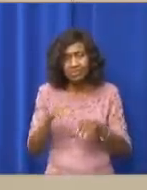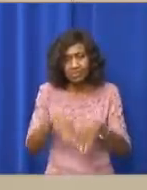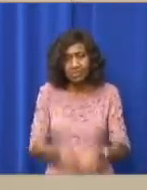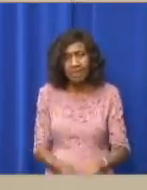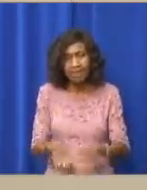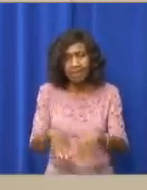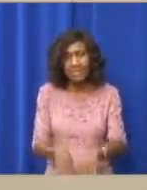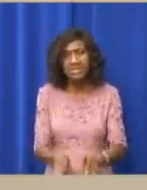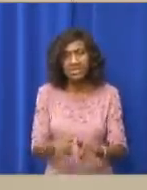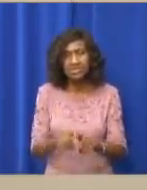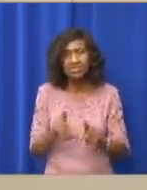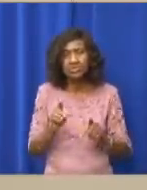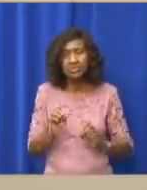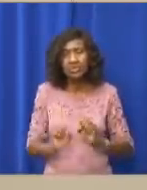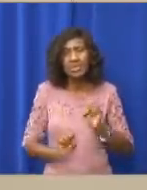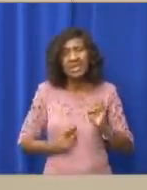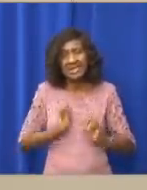exercise,